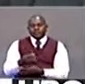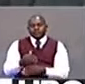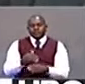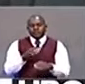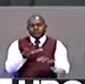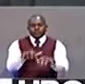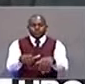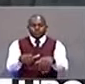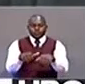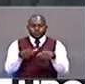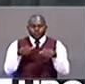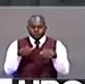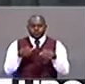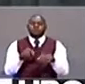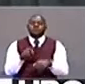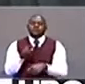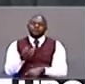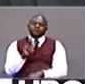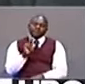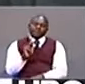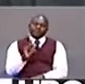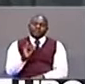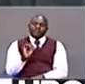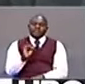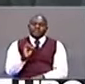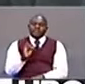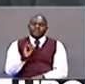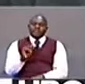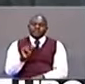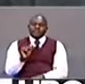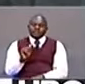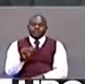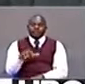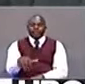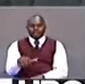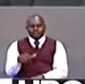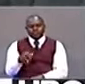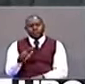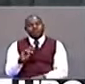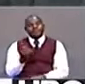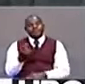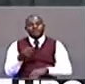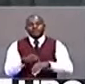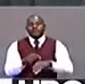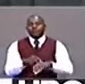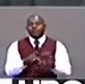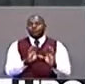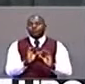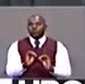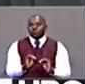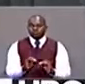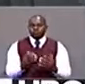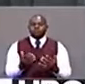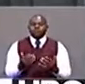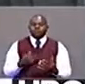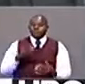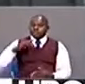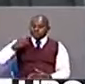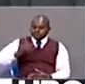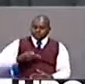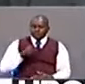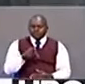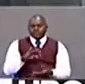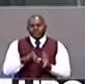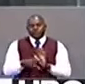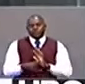miners from Kisita mining site. Madam Speaker, this is not the first time that I am responding to